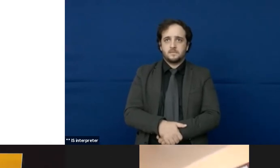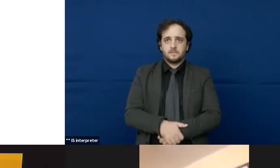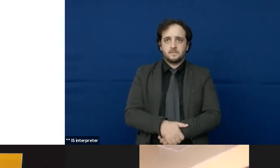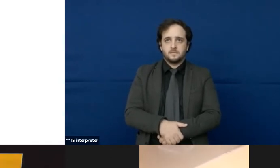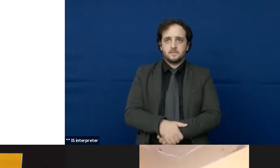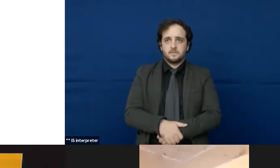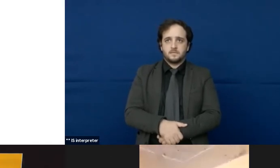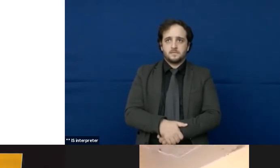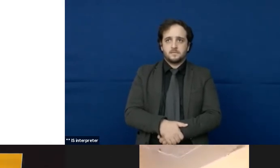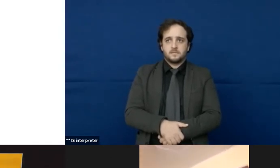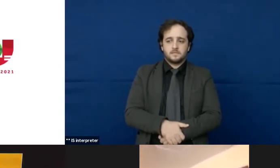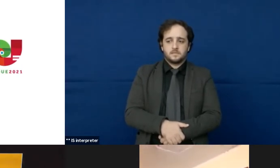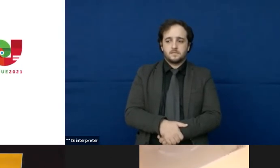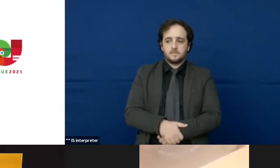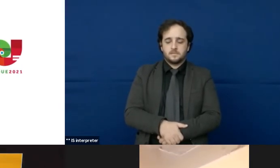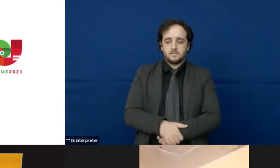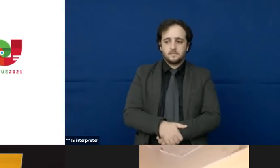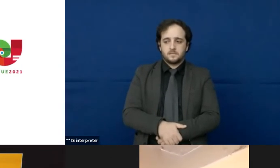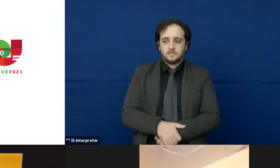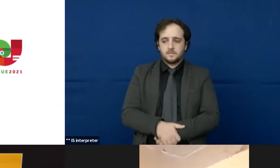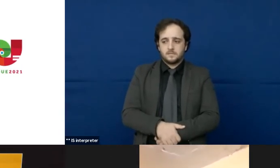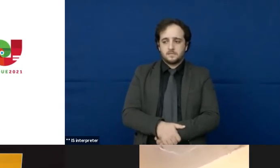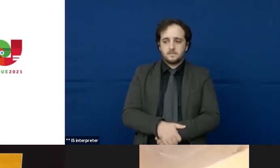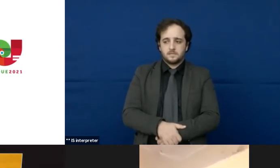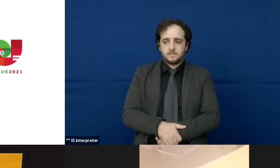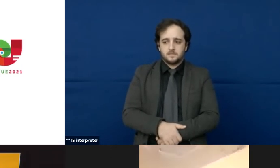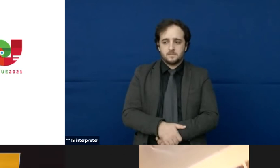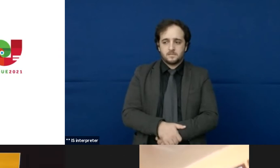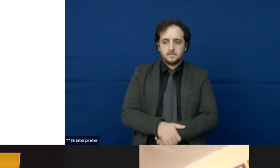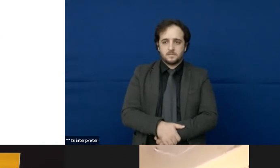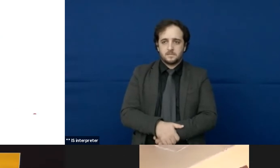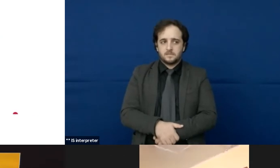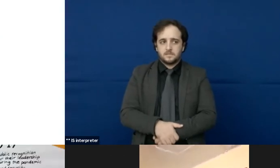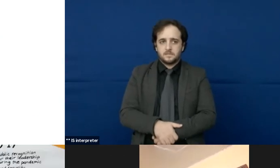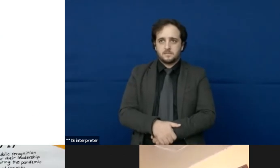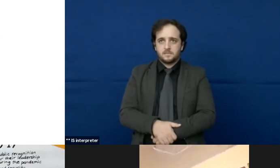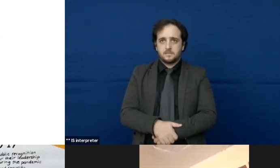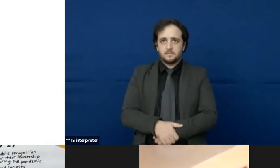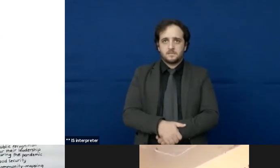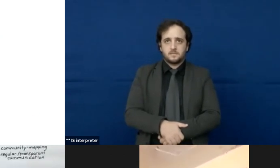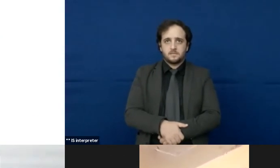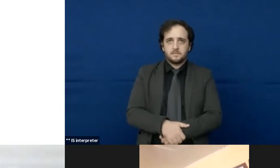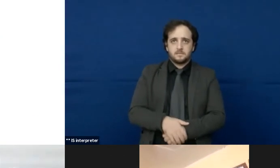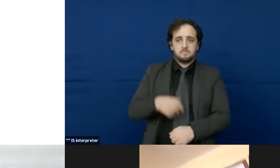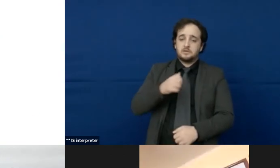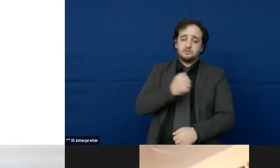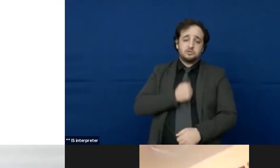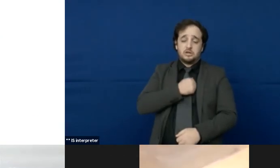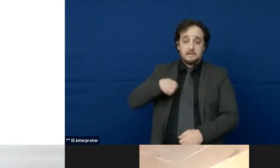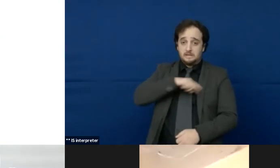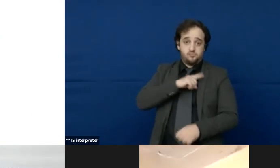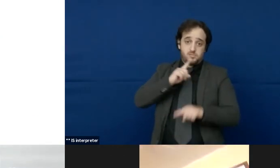across Jamaica. And it has been very successful, run for 3 years. And we still